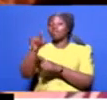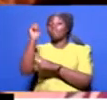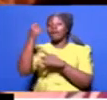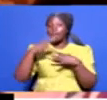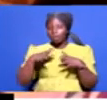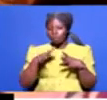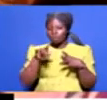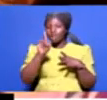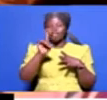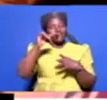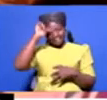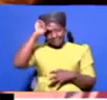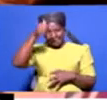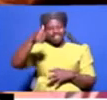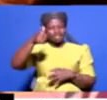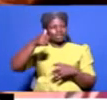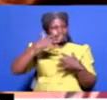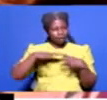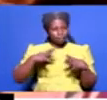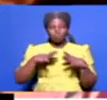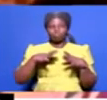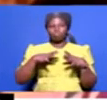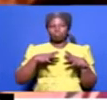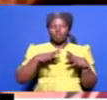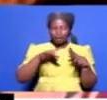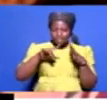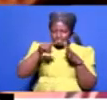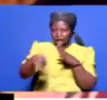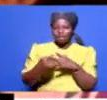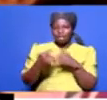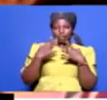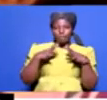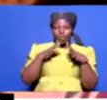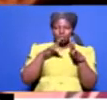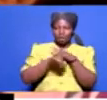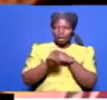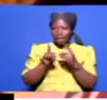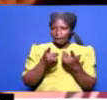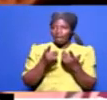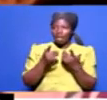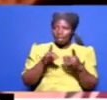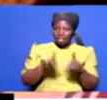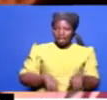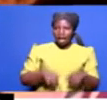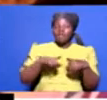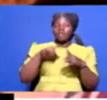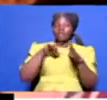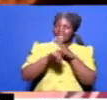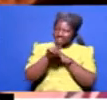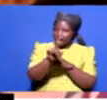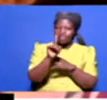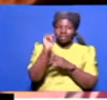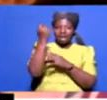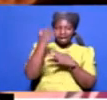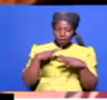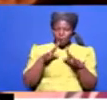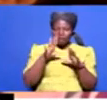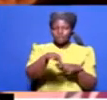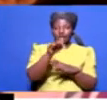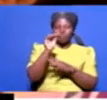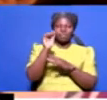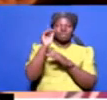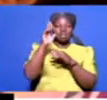the brightest of 1,000 points of light. In him, Kenyans found reason to hope, the courage to